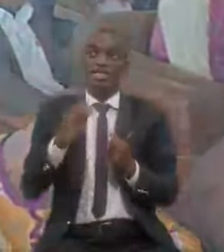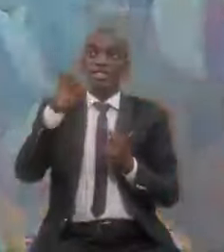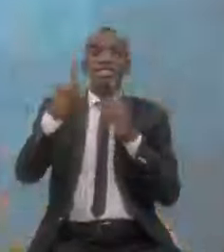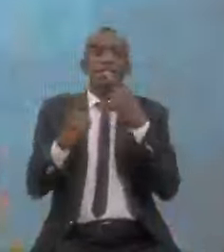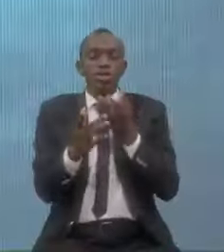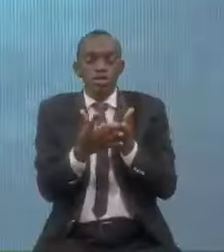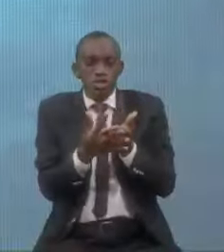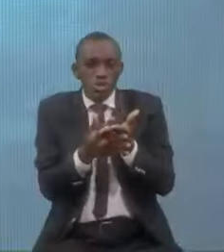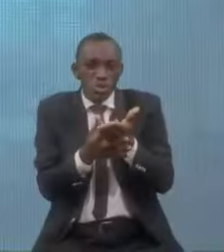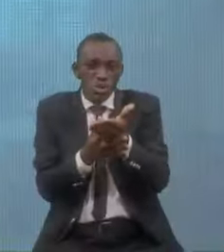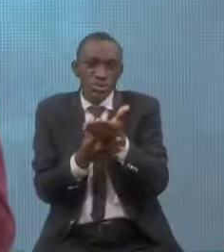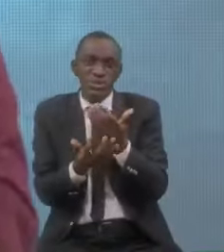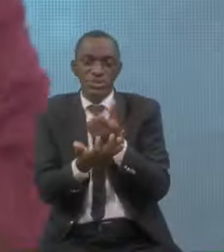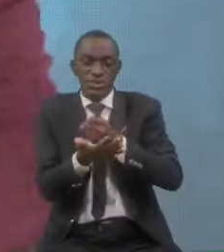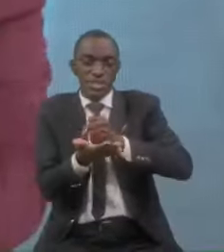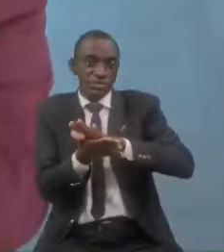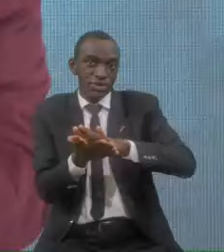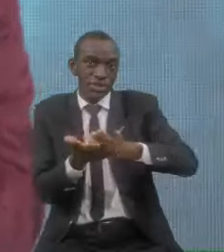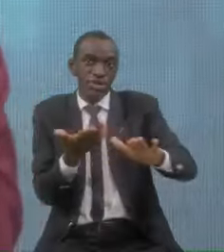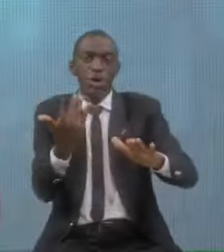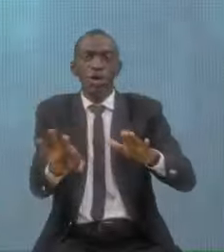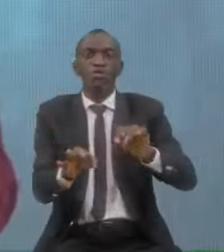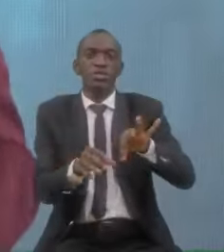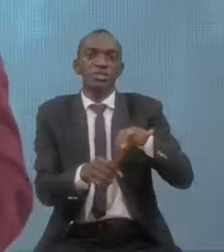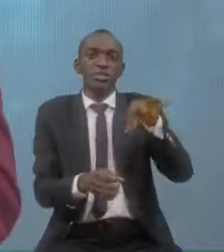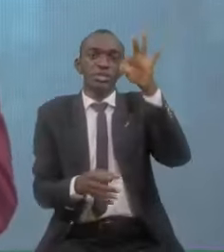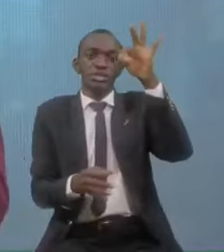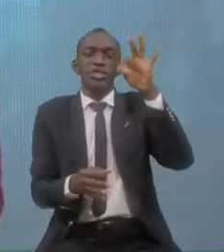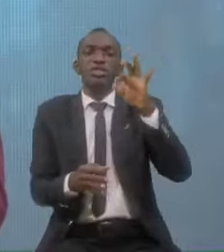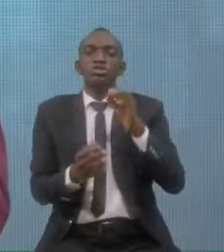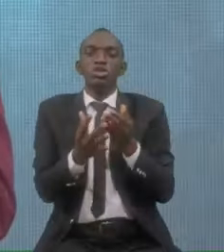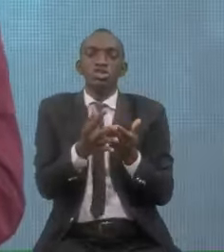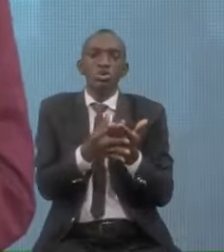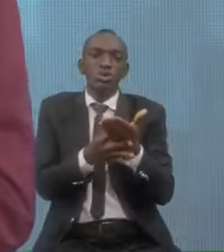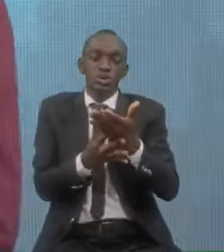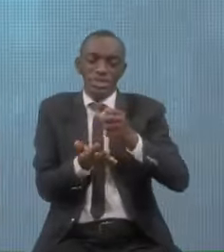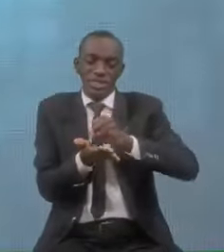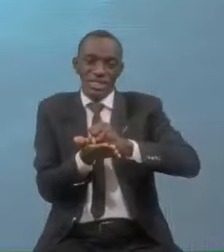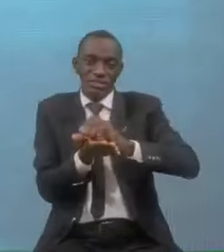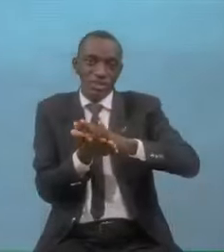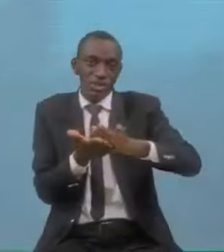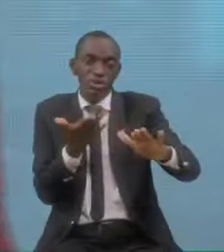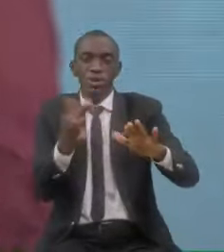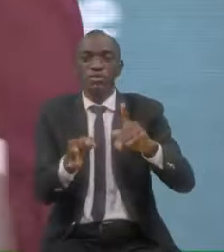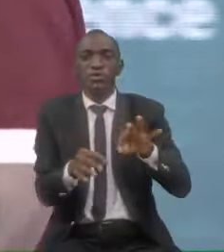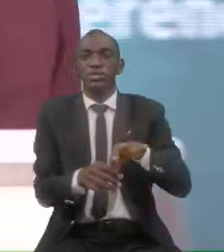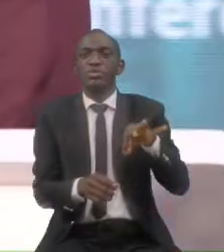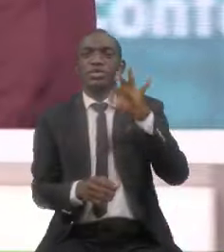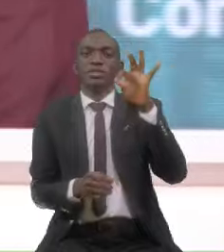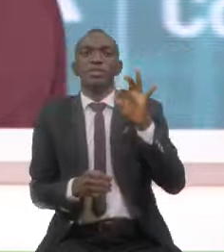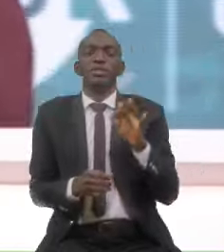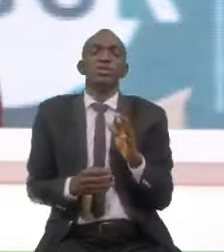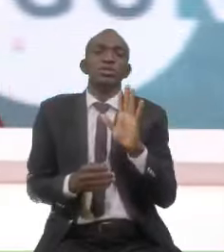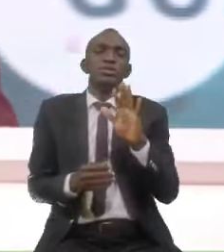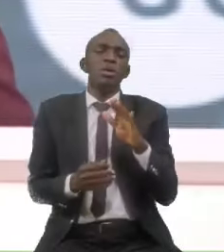sanctification of the Spirit. Through sanctification of the Spirit. Well, you may